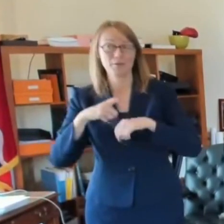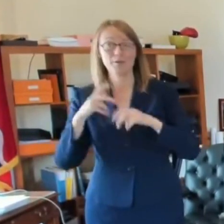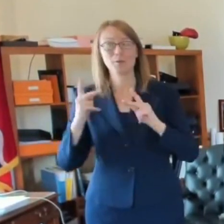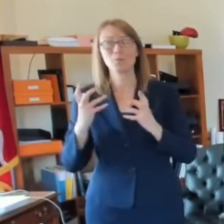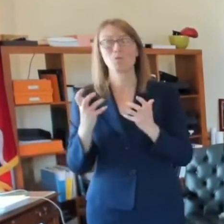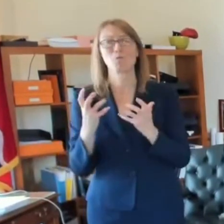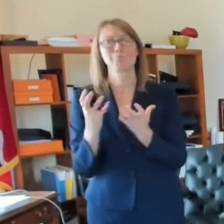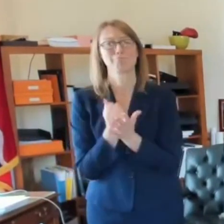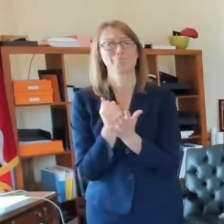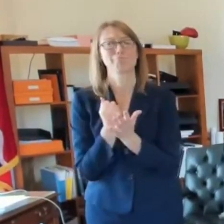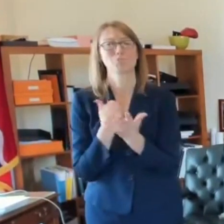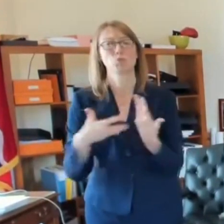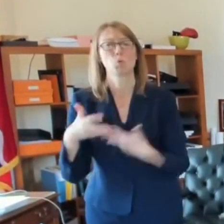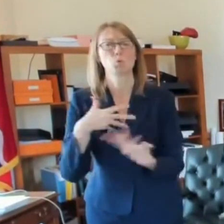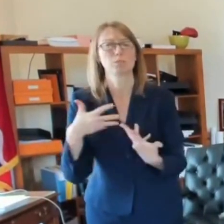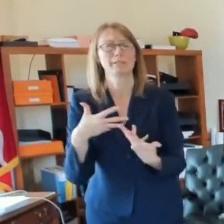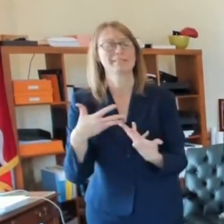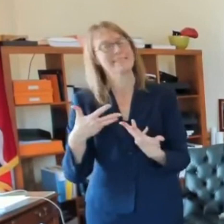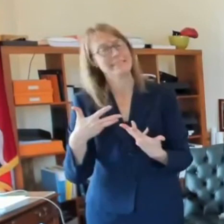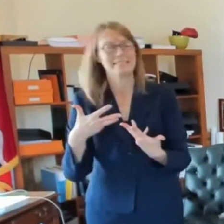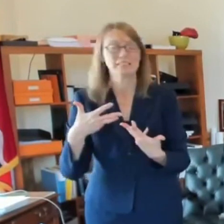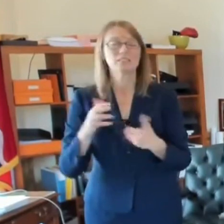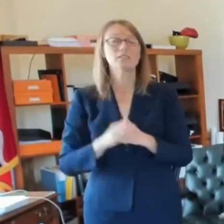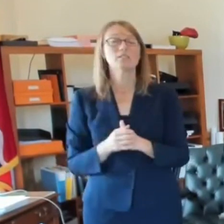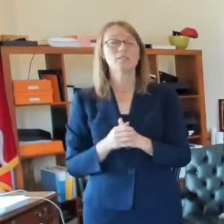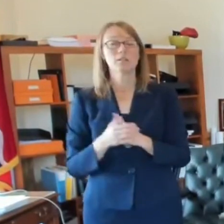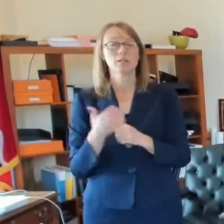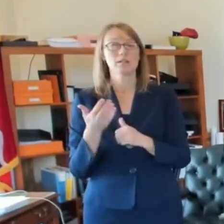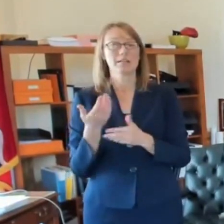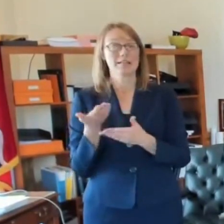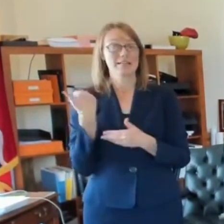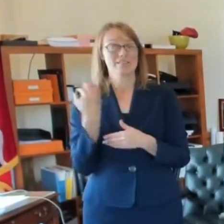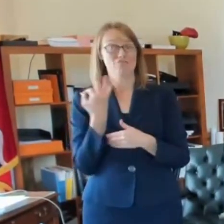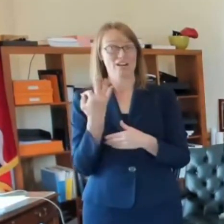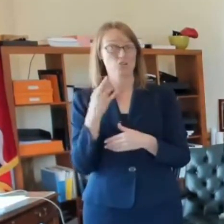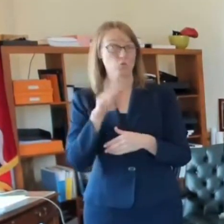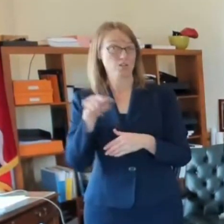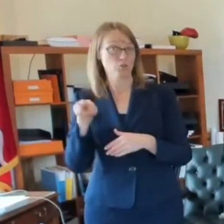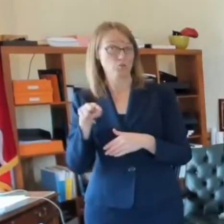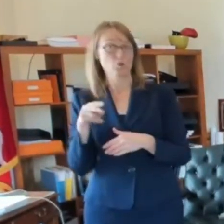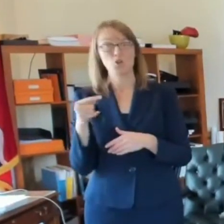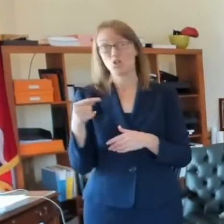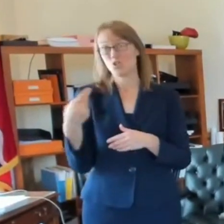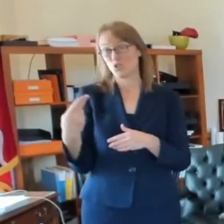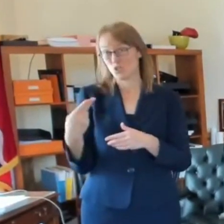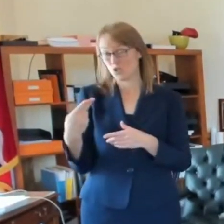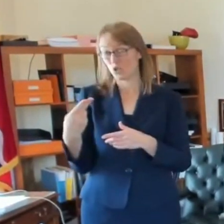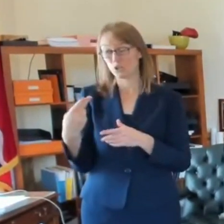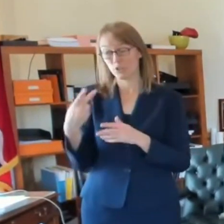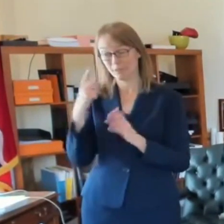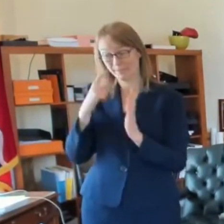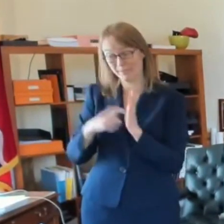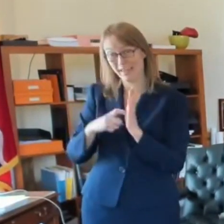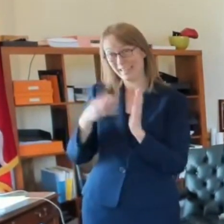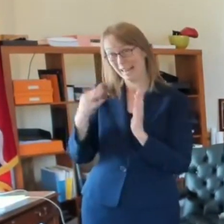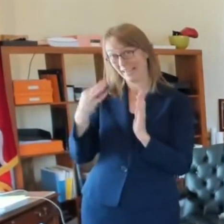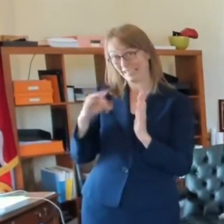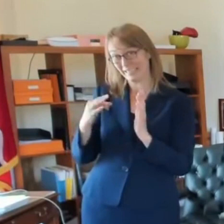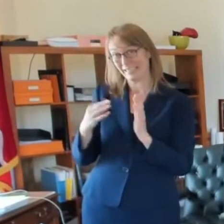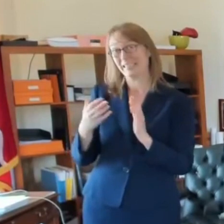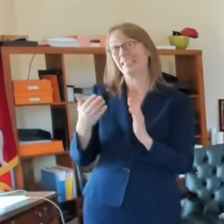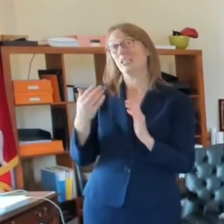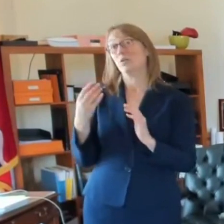2 days are anomalies. Last Friday we had 22 cases, Thursday we had 19, Wednesday we had